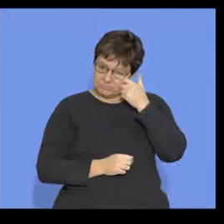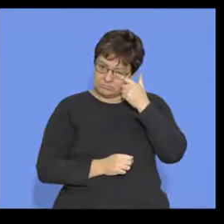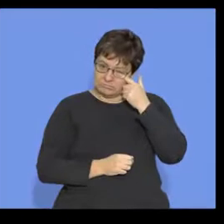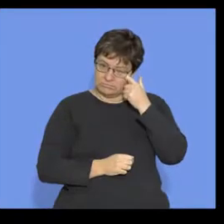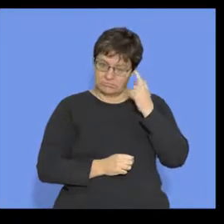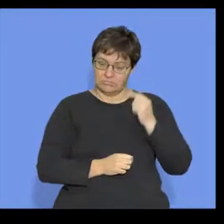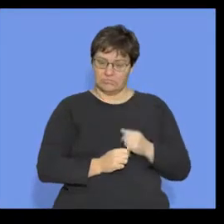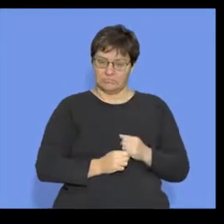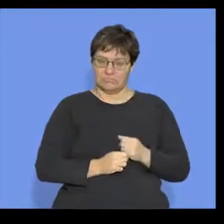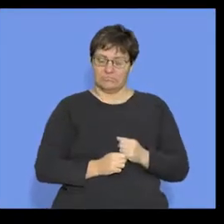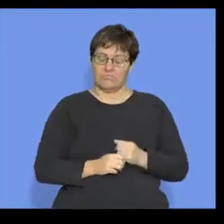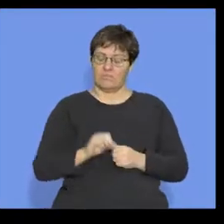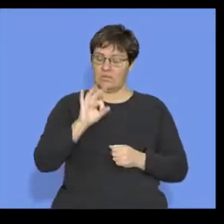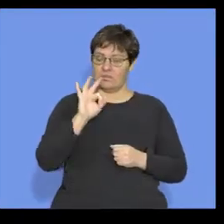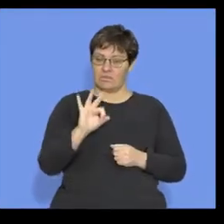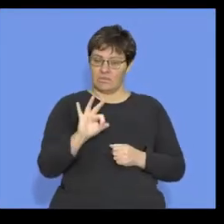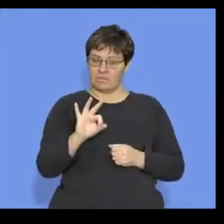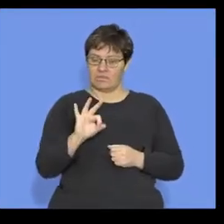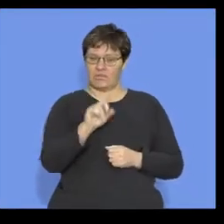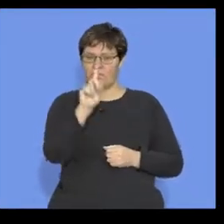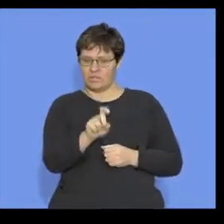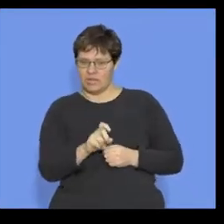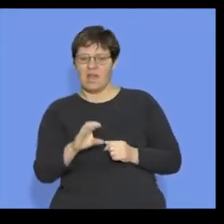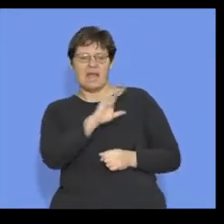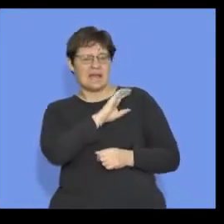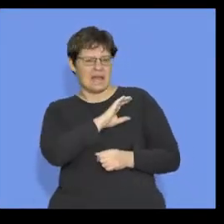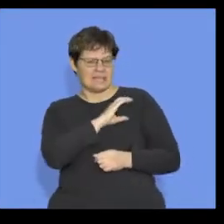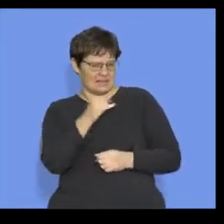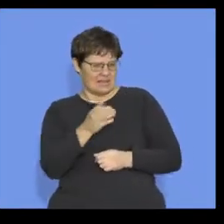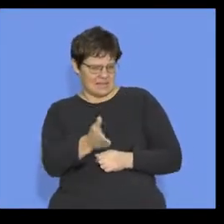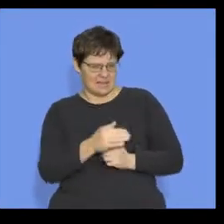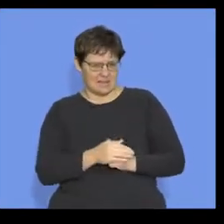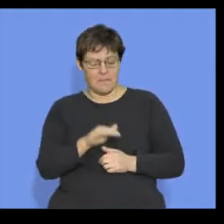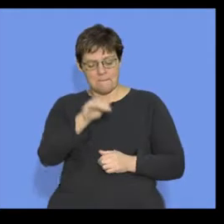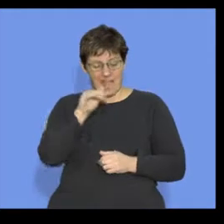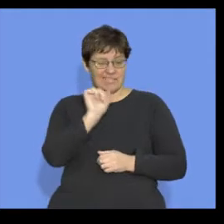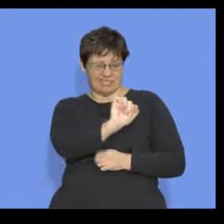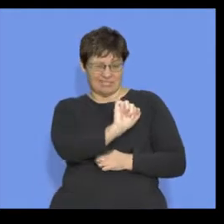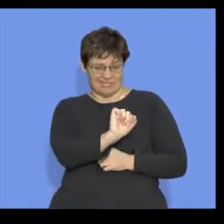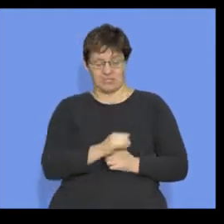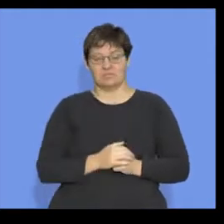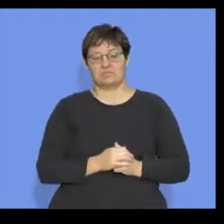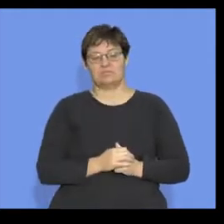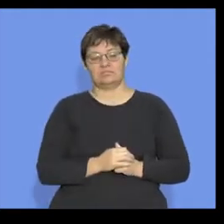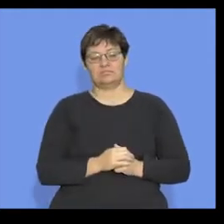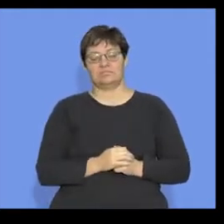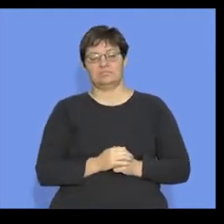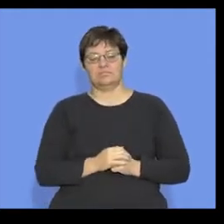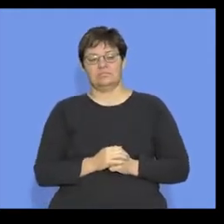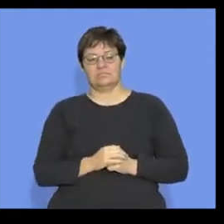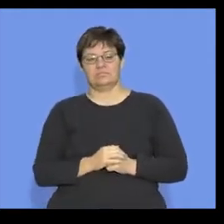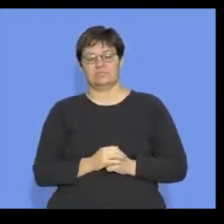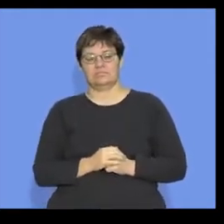So the third question, we're still dealing with a client from a certain bank, okay?